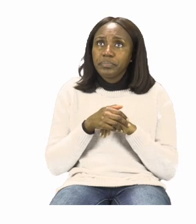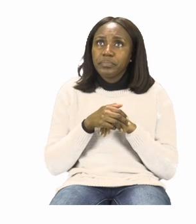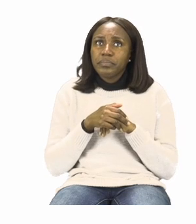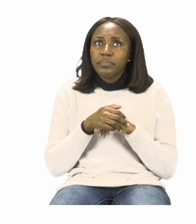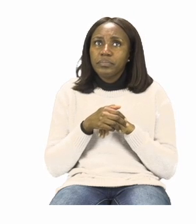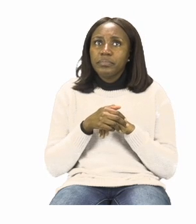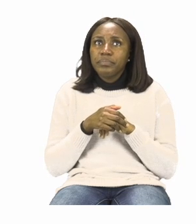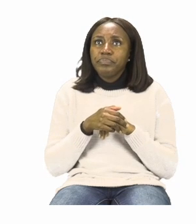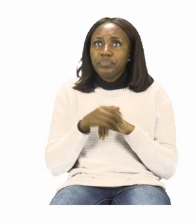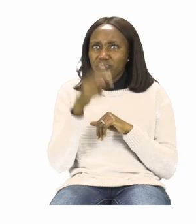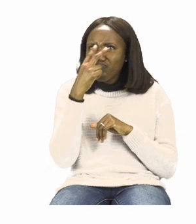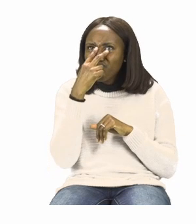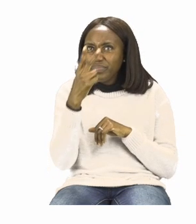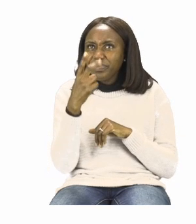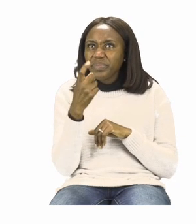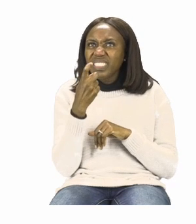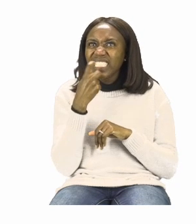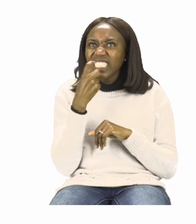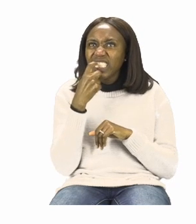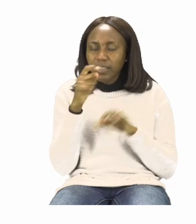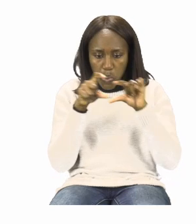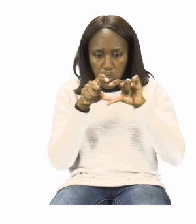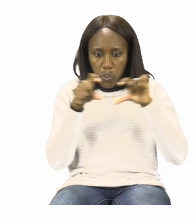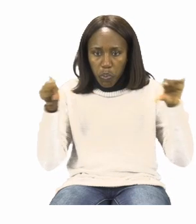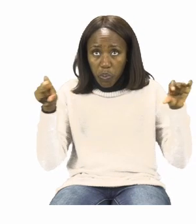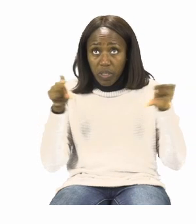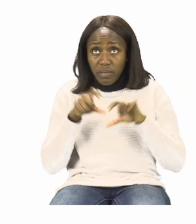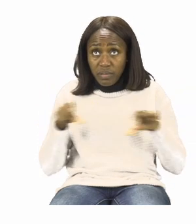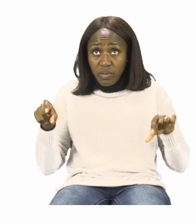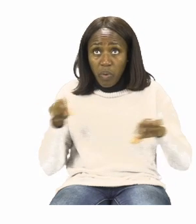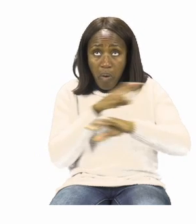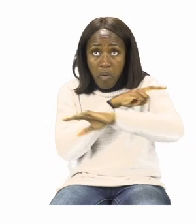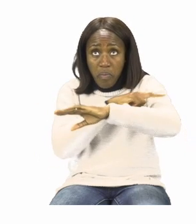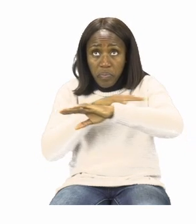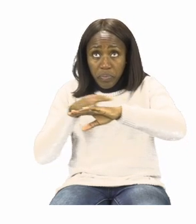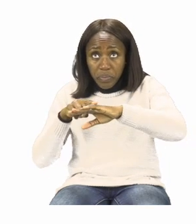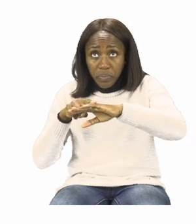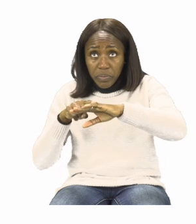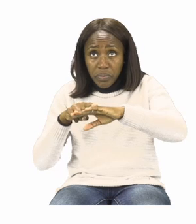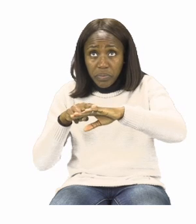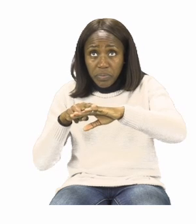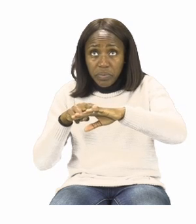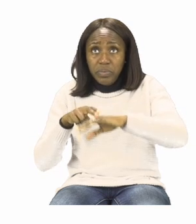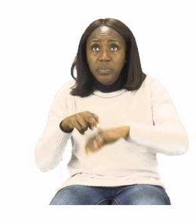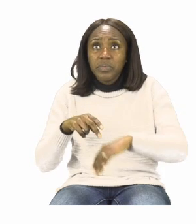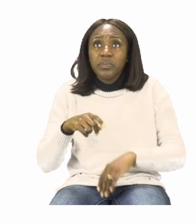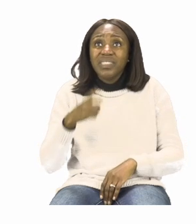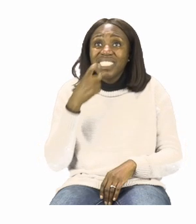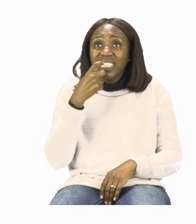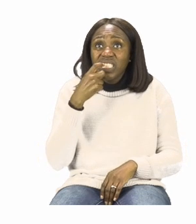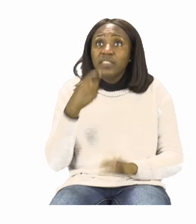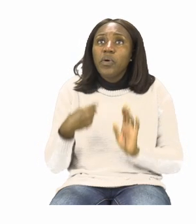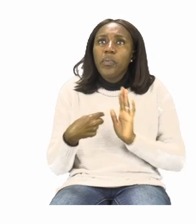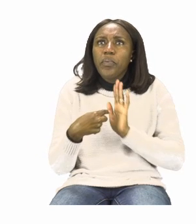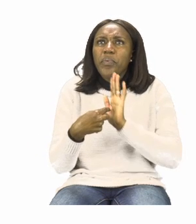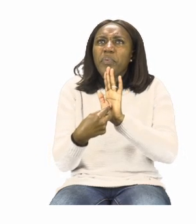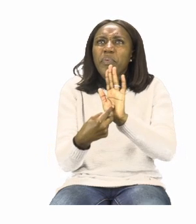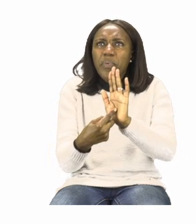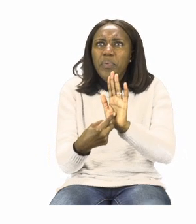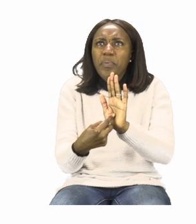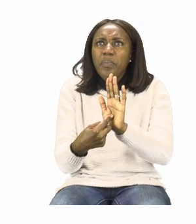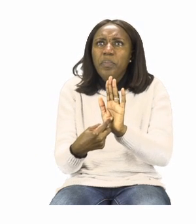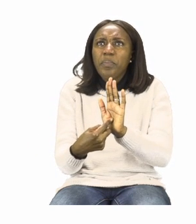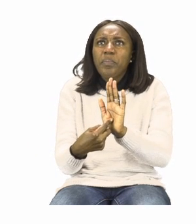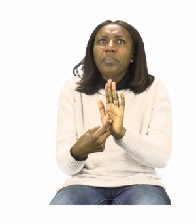white lines on the road. And these white lines will show you where